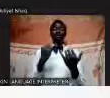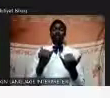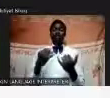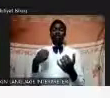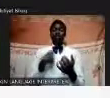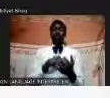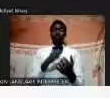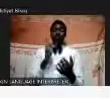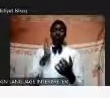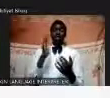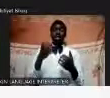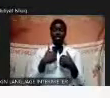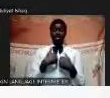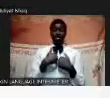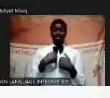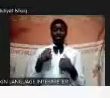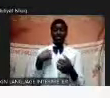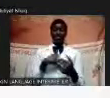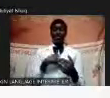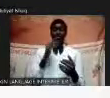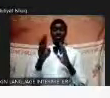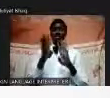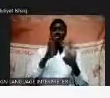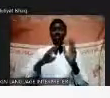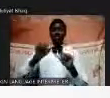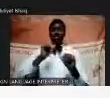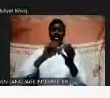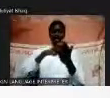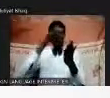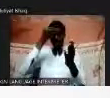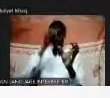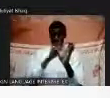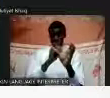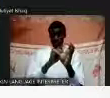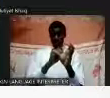to talk about learning disabilities, and I'm hoping you can see my face because,